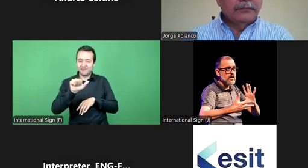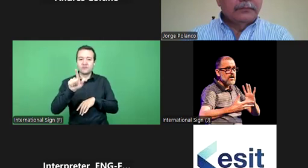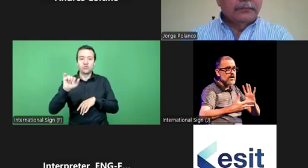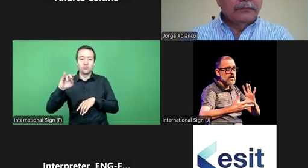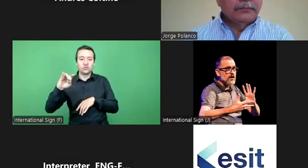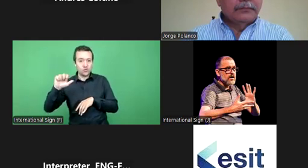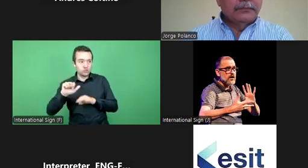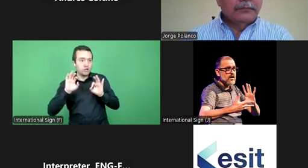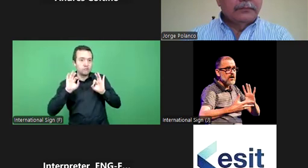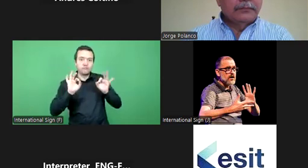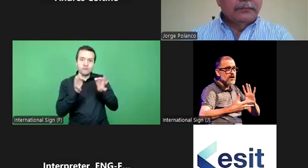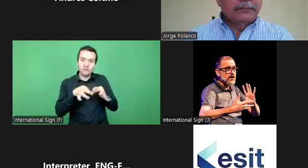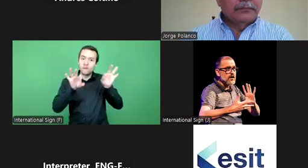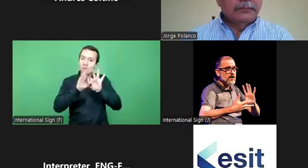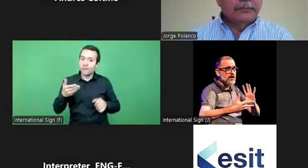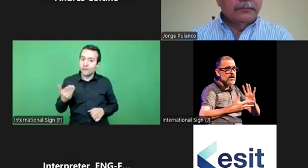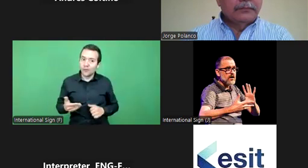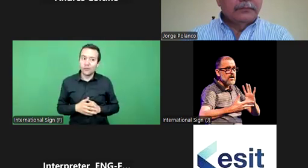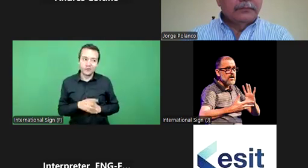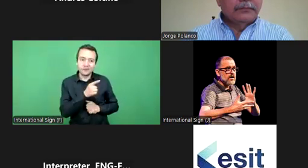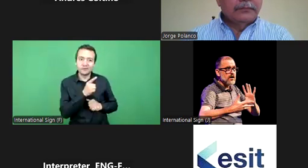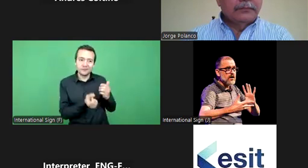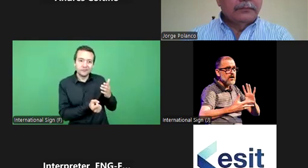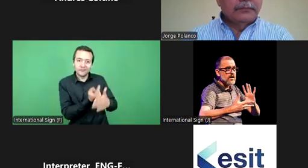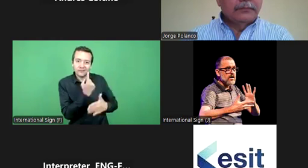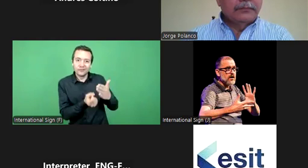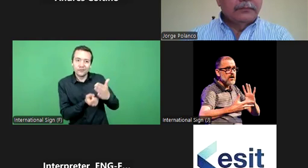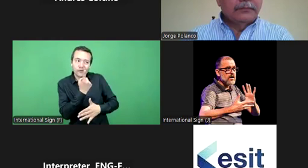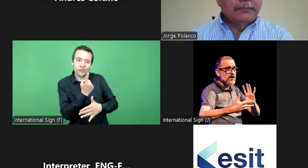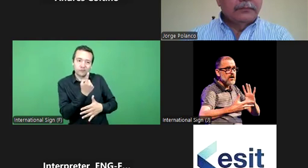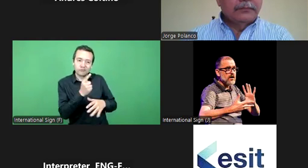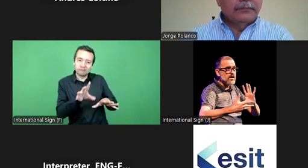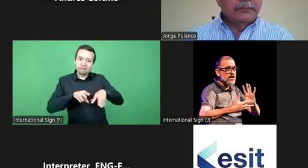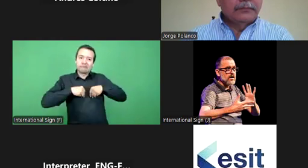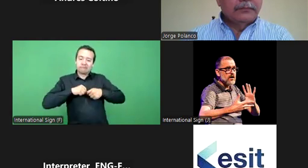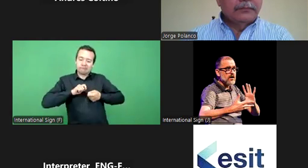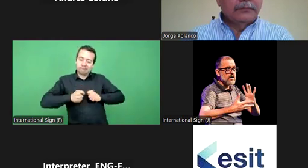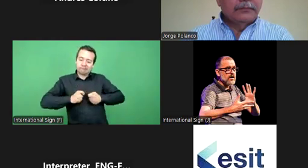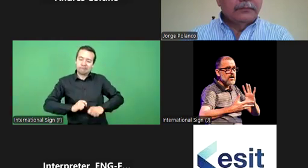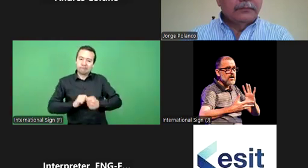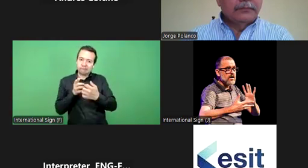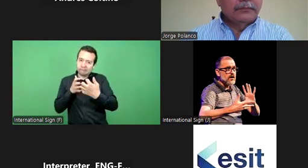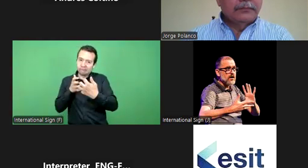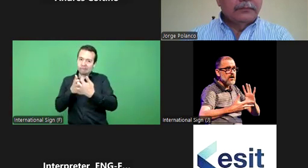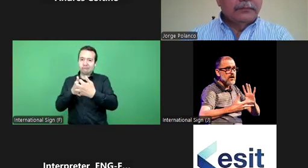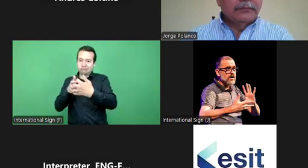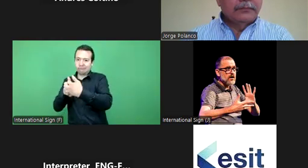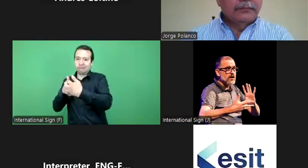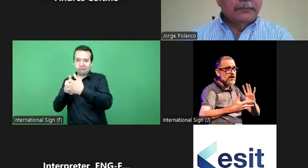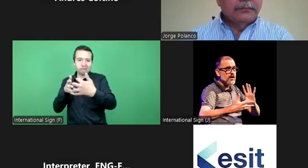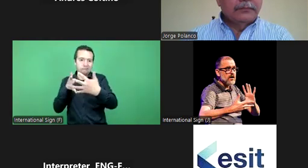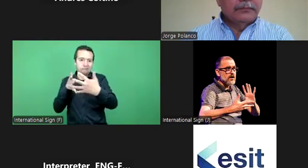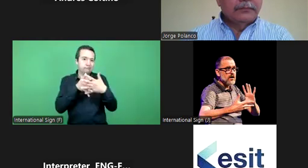the tool was adapted and being very flexible to the needs of the health sector in St.